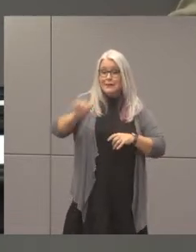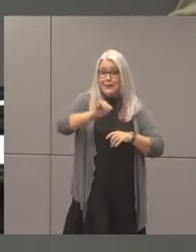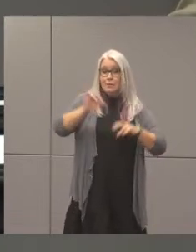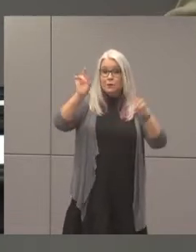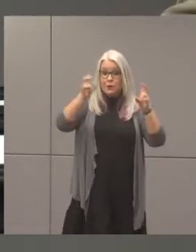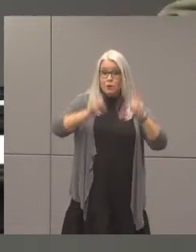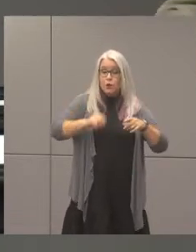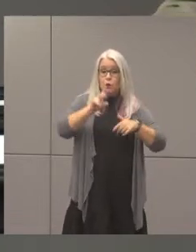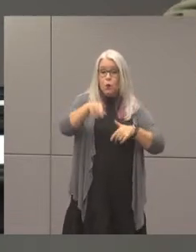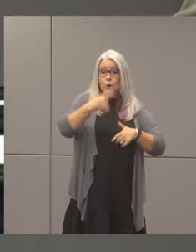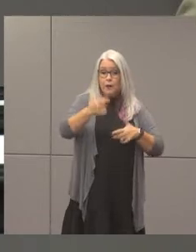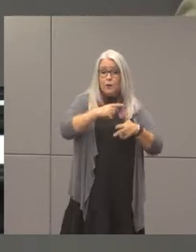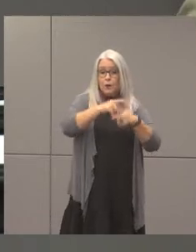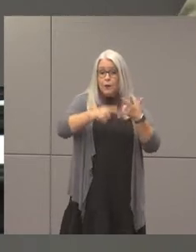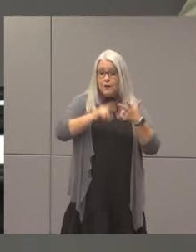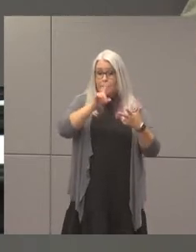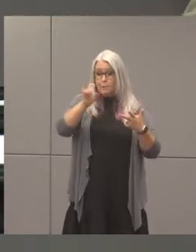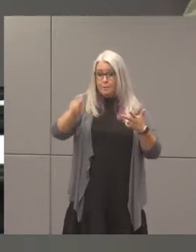3.